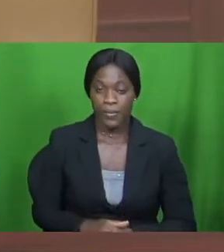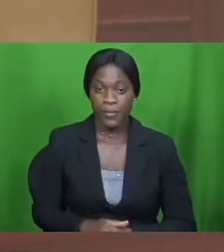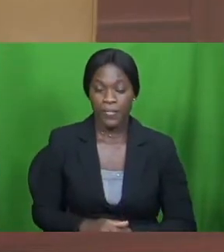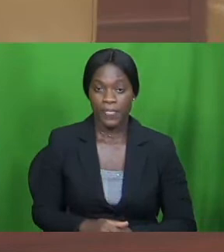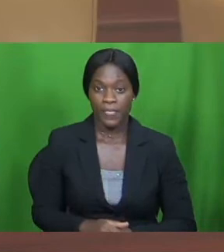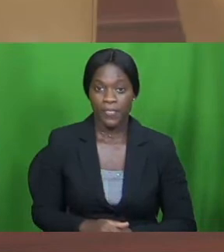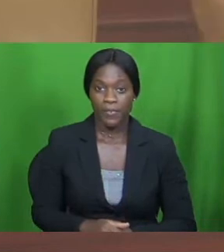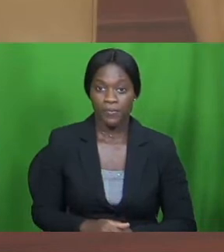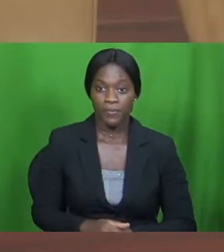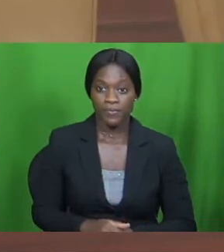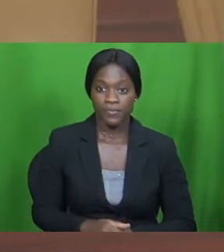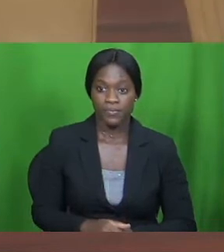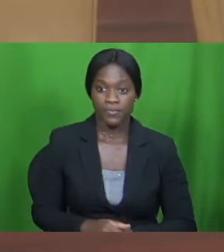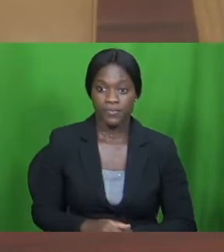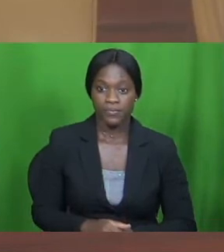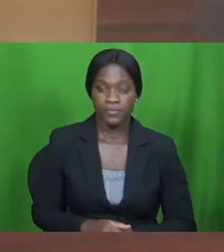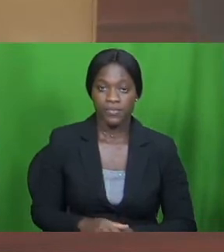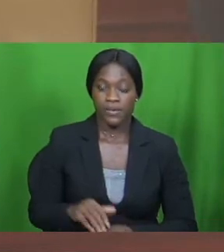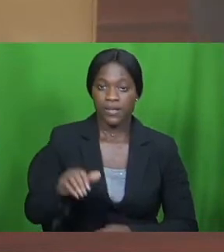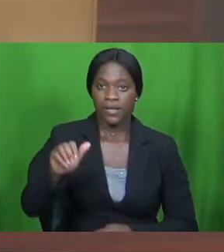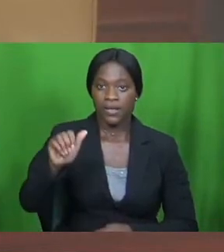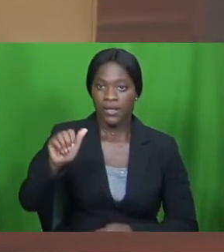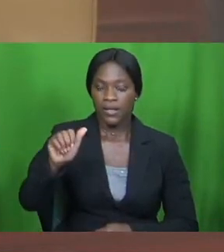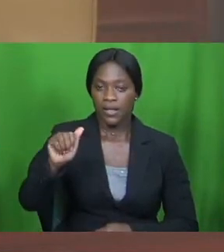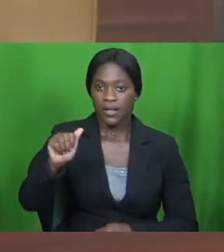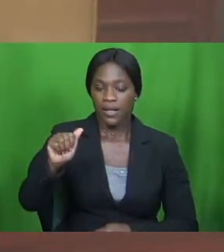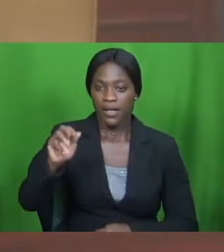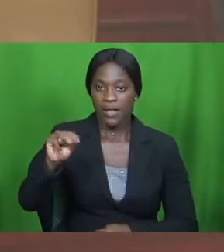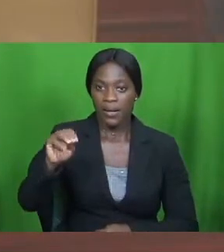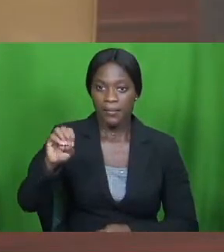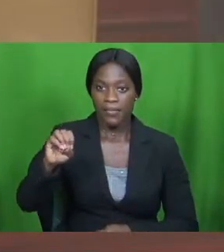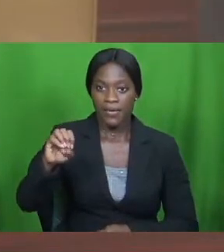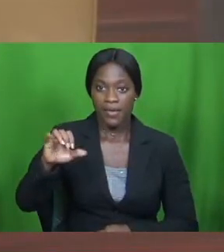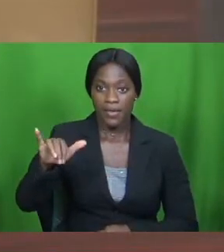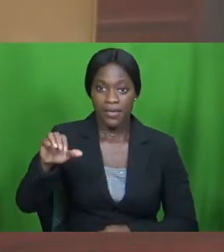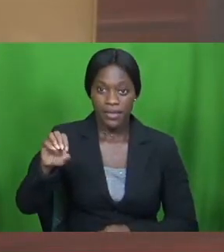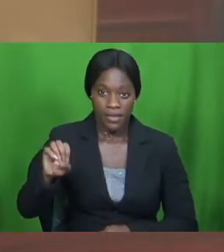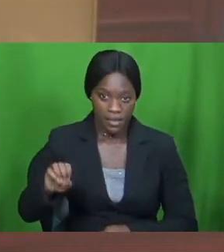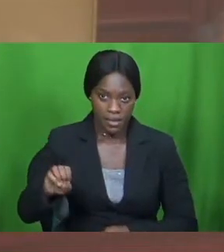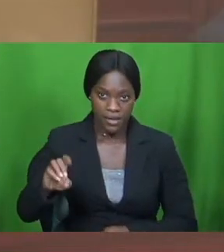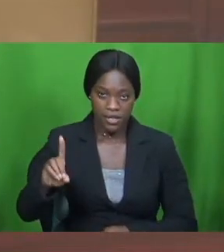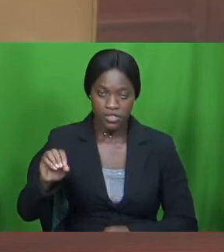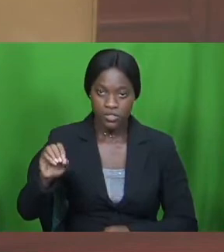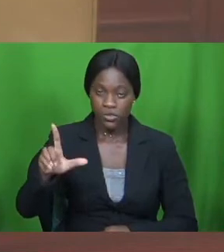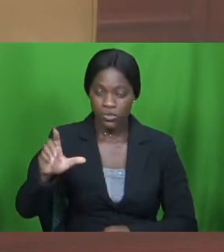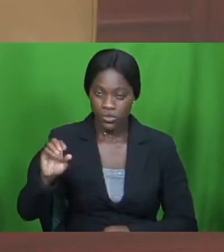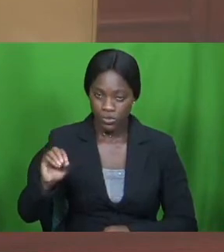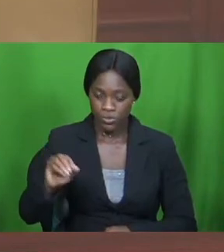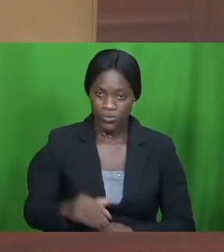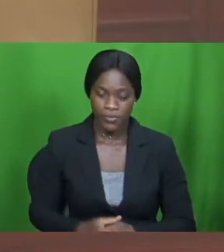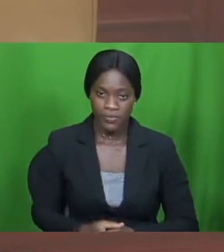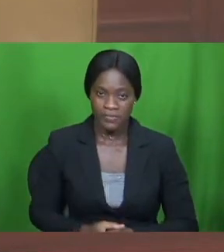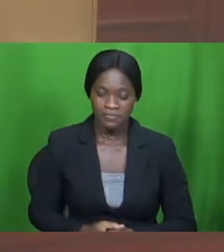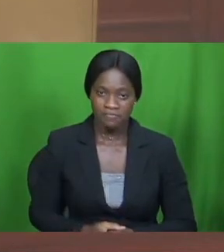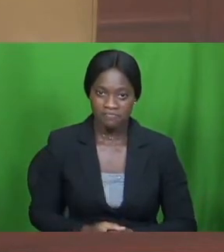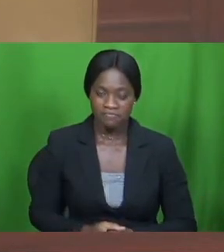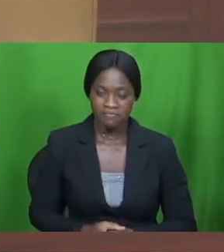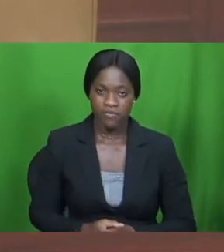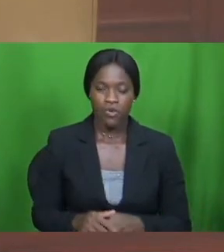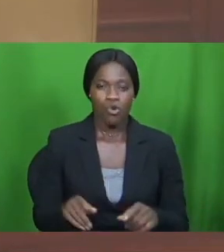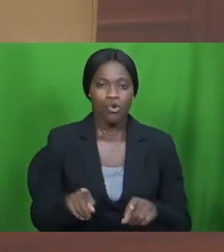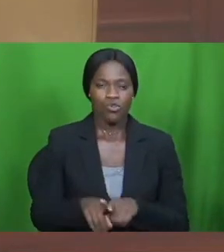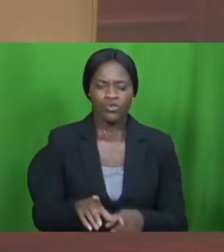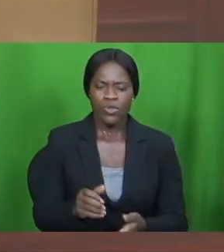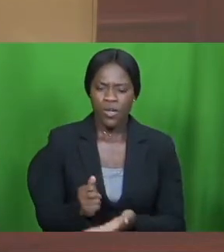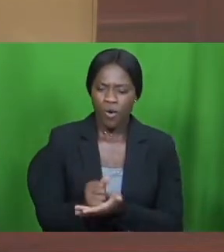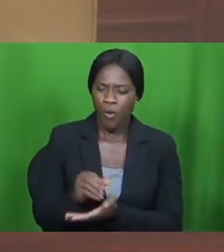Mr. Ameyedolo. Mr. Speaker, more than that, he was a community leader. He served his